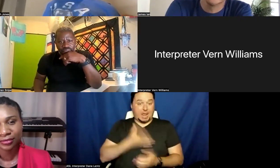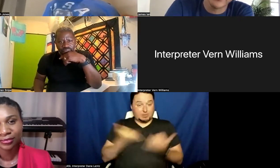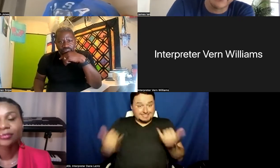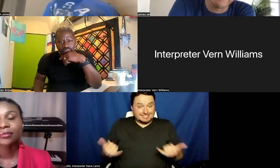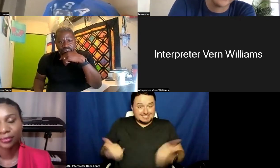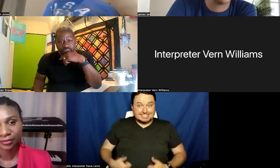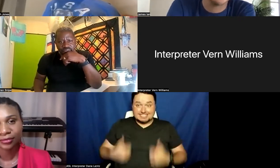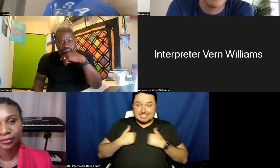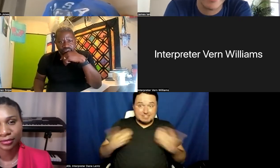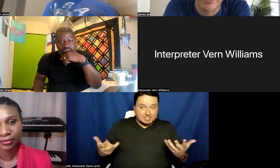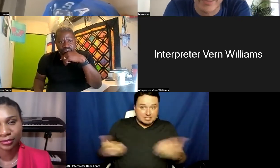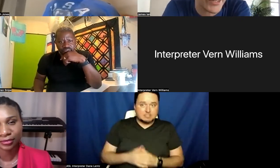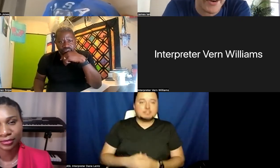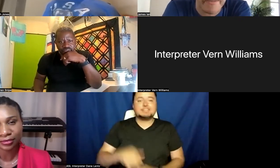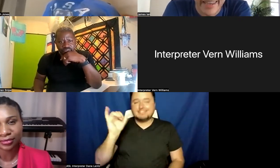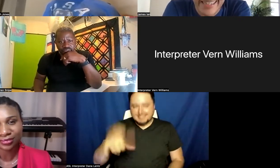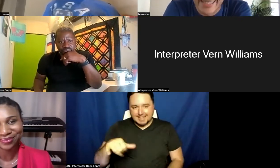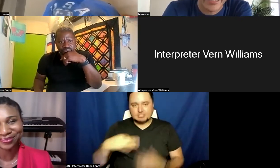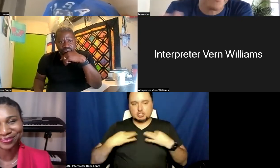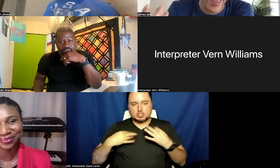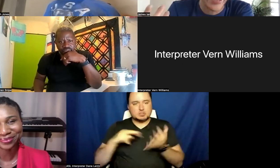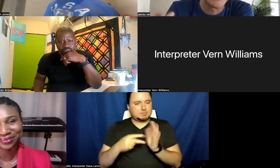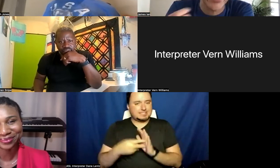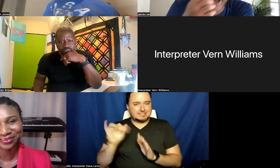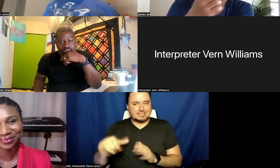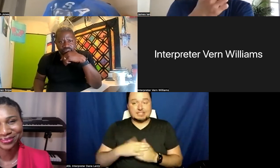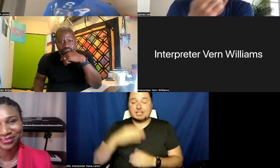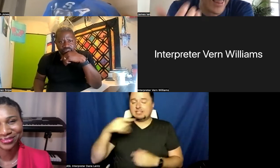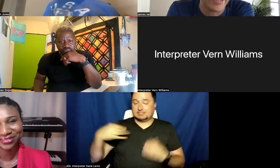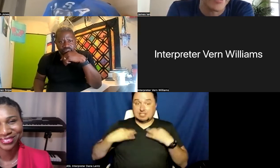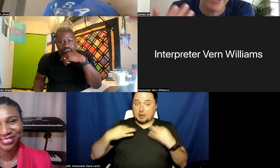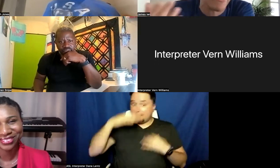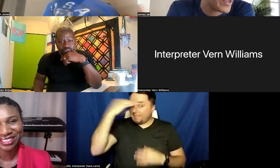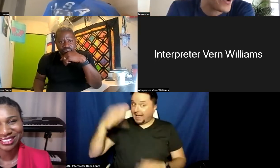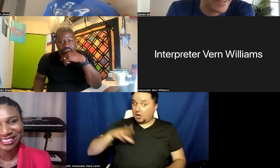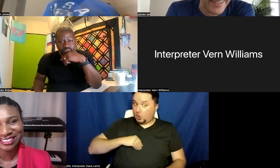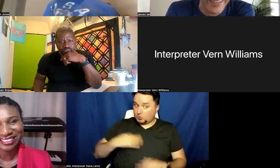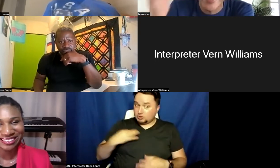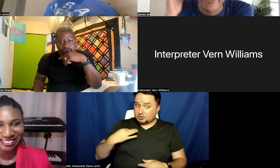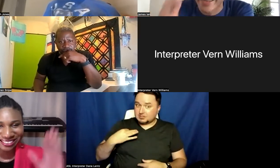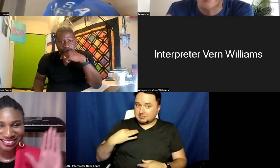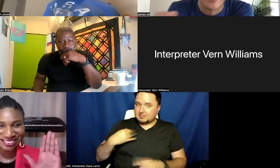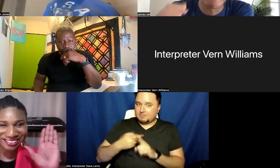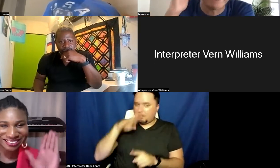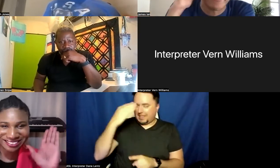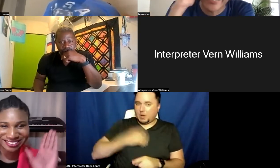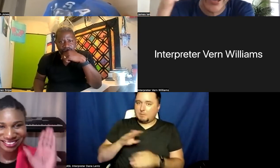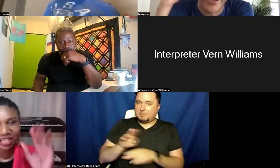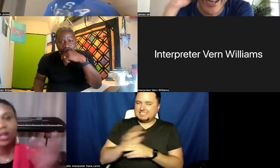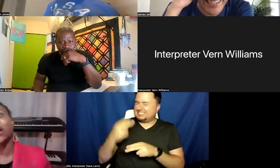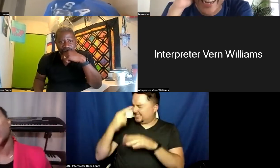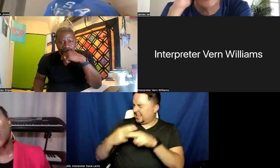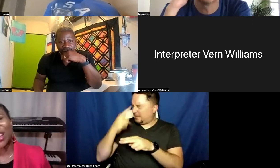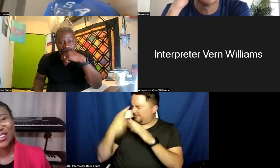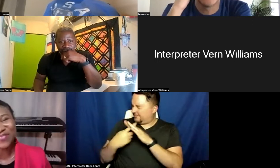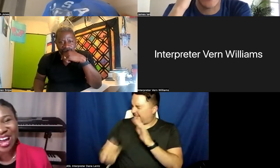So that's what the shirt means. It's a Black owned shirt. It's a shirt from a Black owned business. I forget the name of it, but I saw it